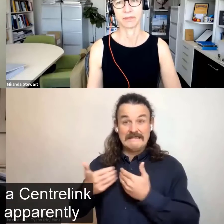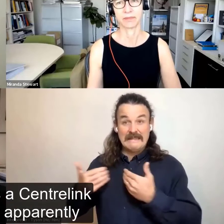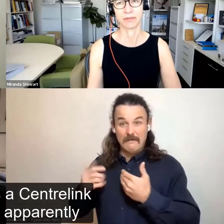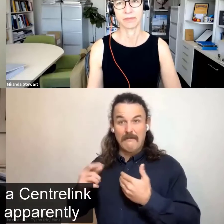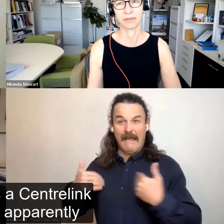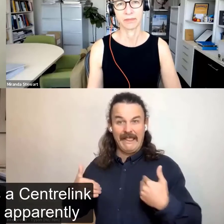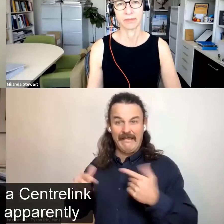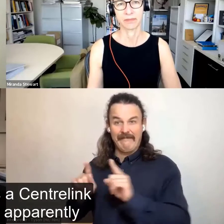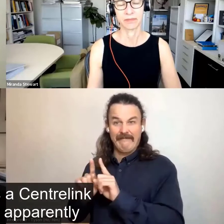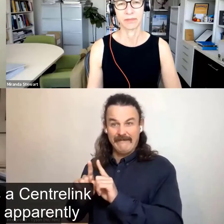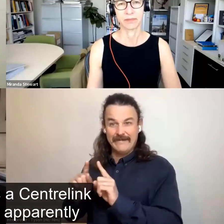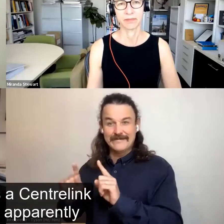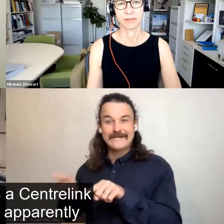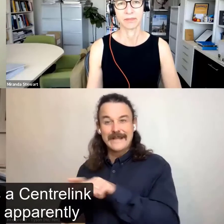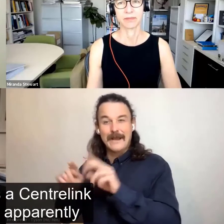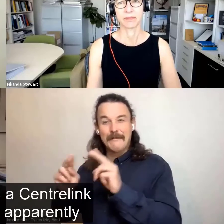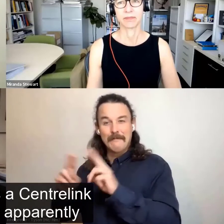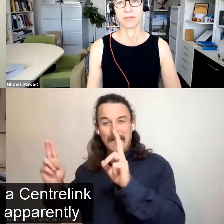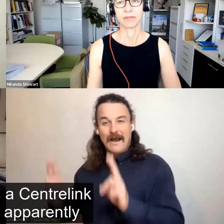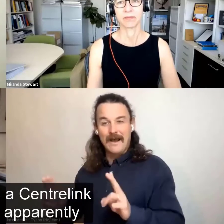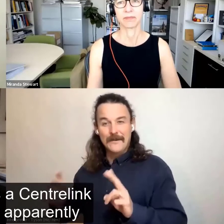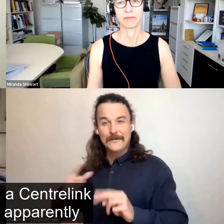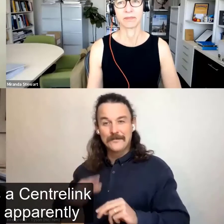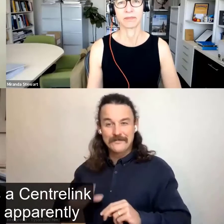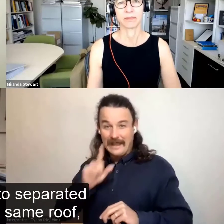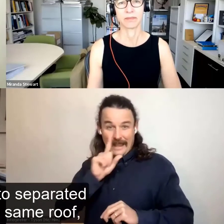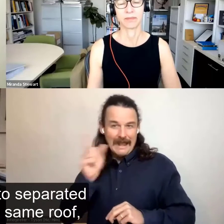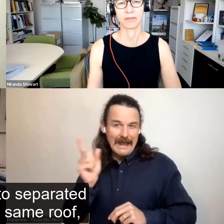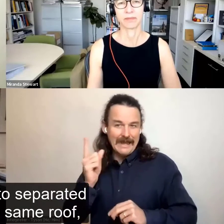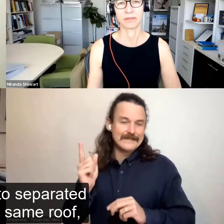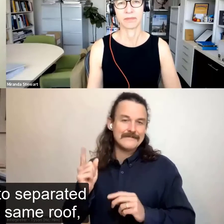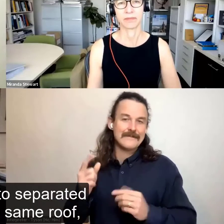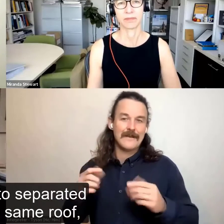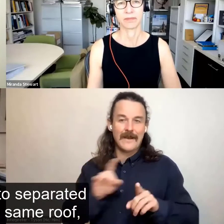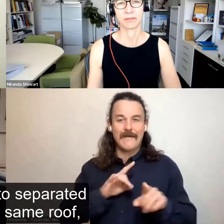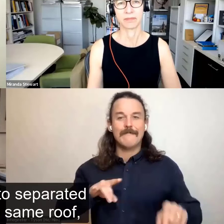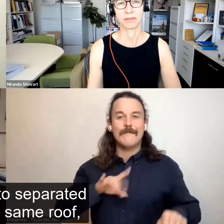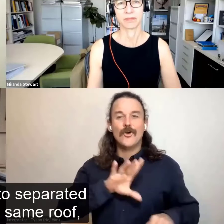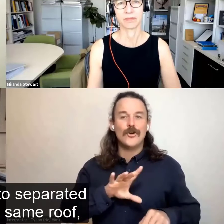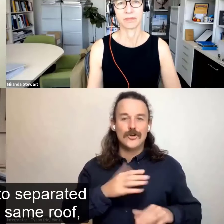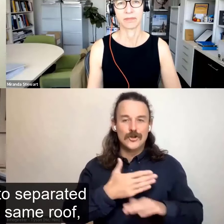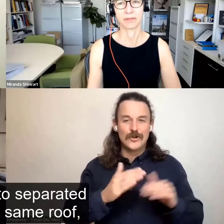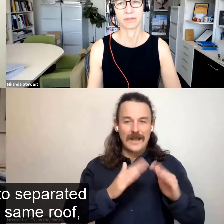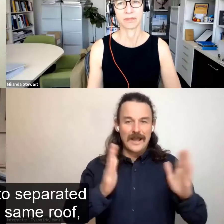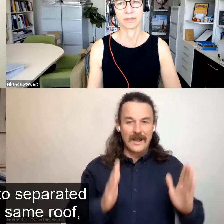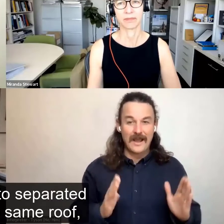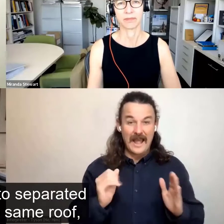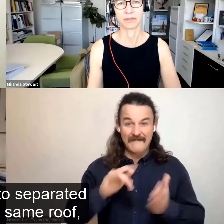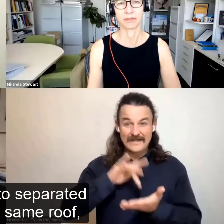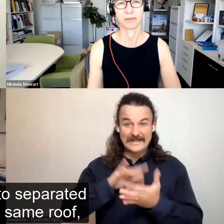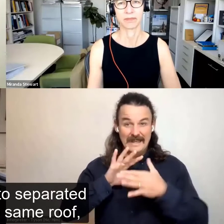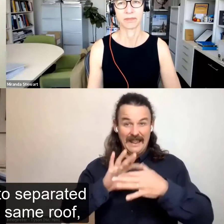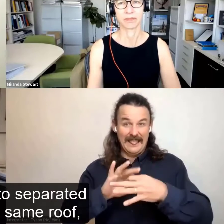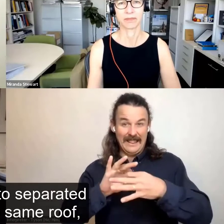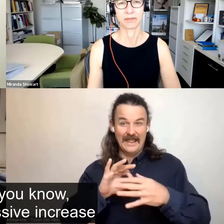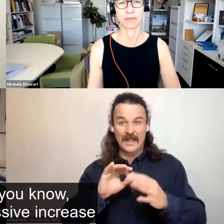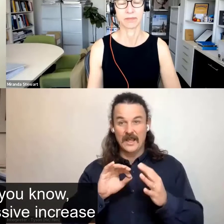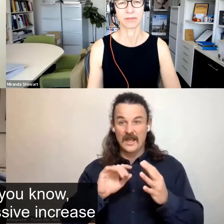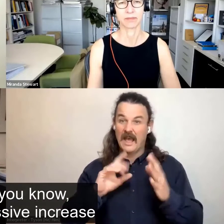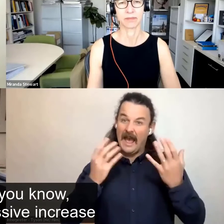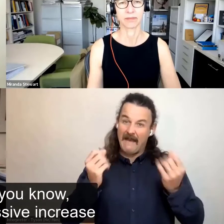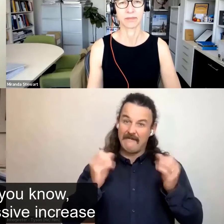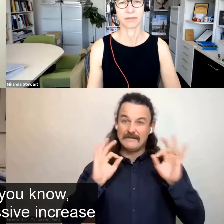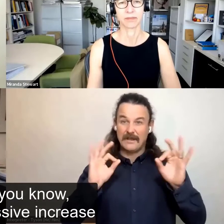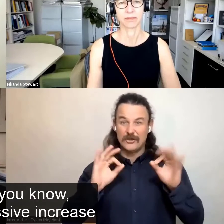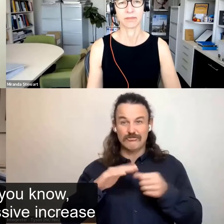And there's a Centrelink code that apparently that goes to separated under the same roof. But